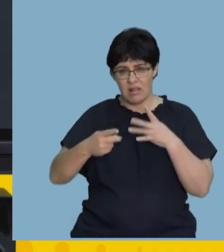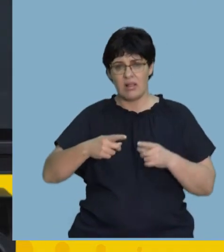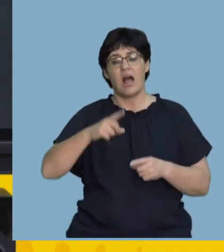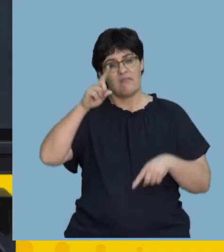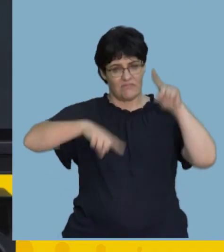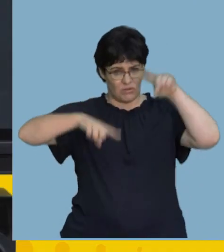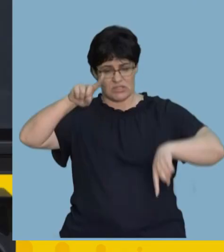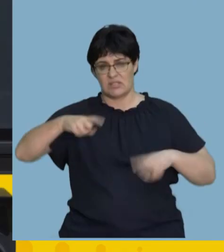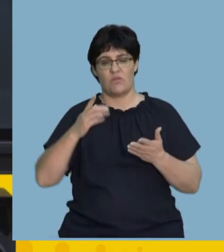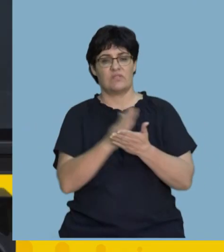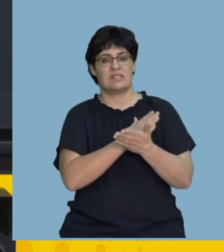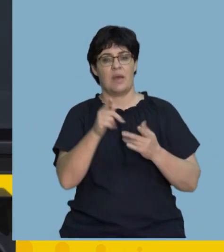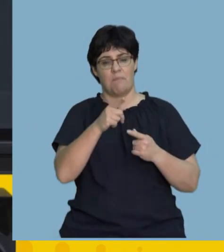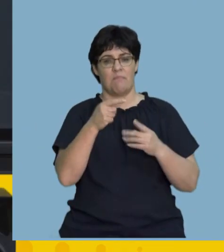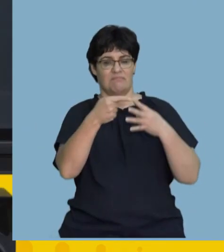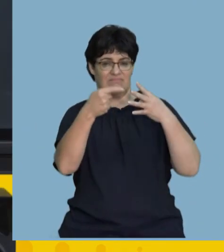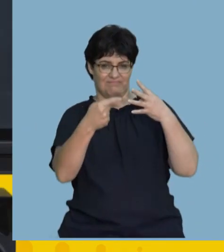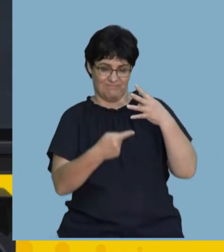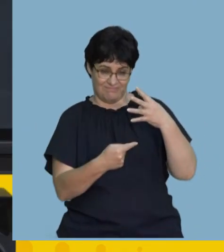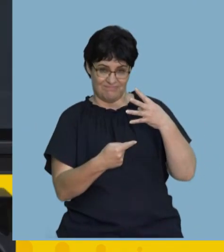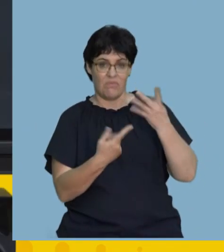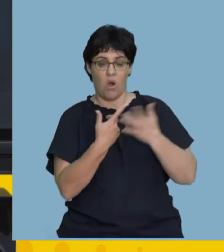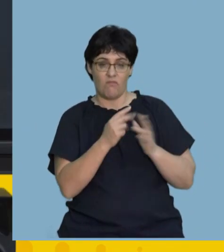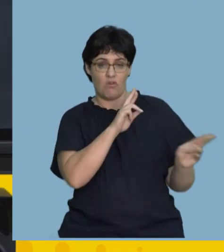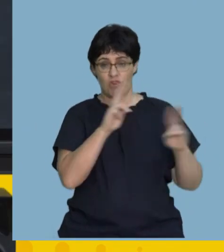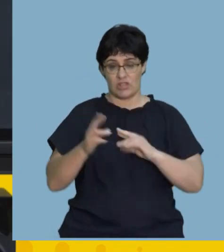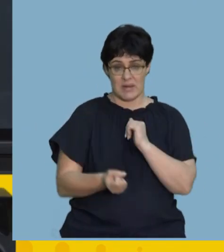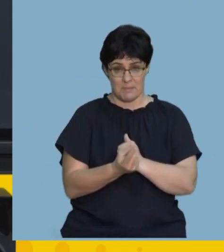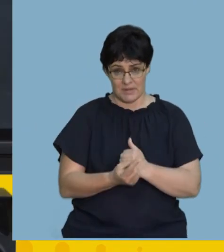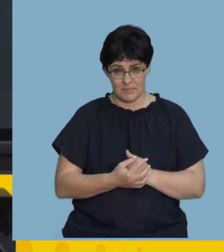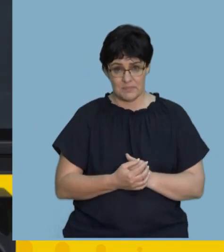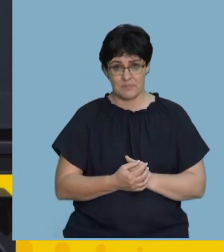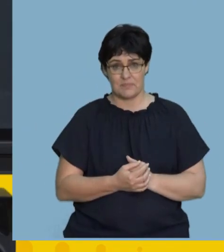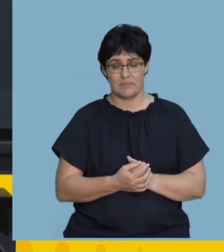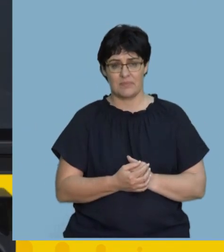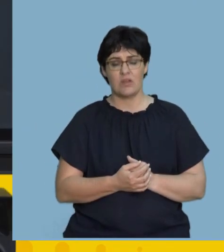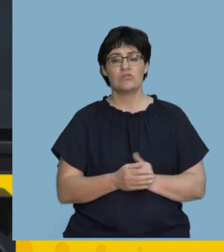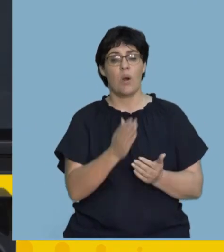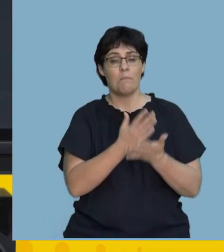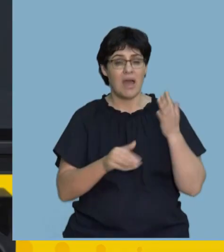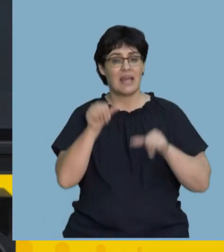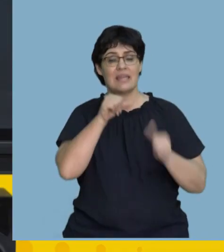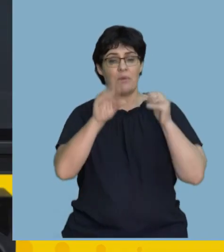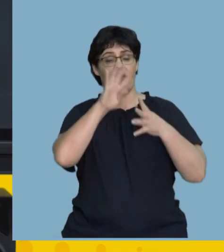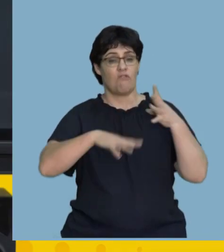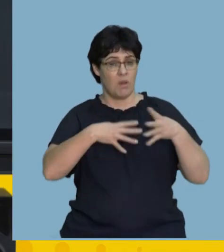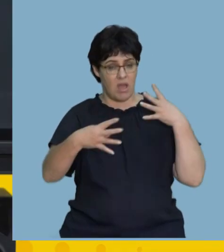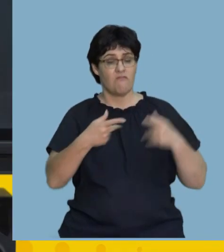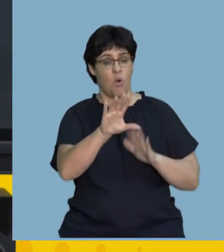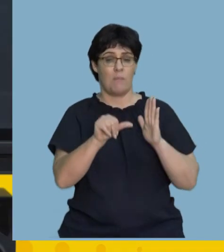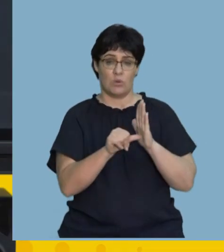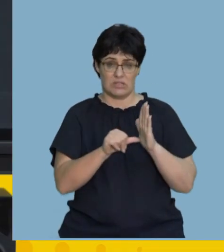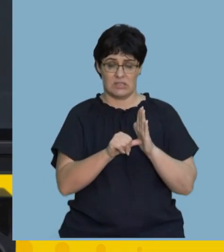valency of some of these elements, as far as the reactions are concerned. So the part of the chemical formula in terms of its